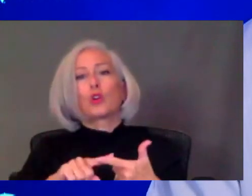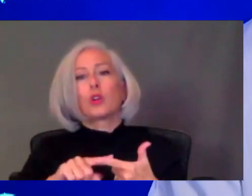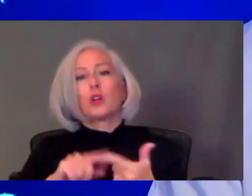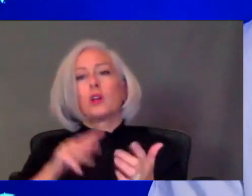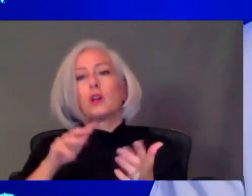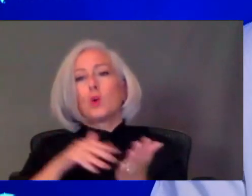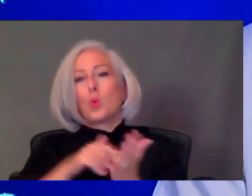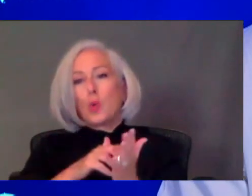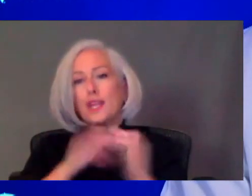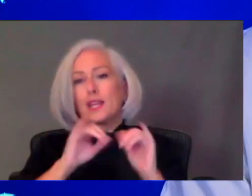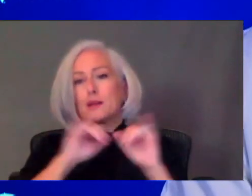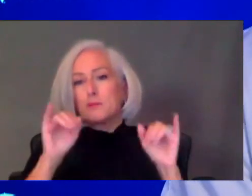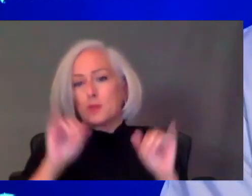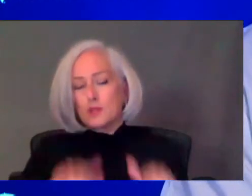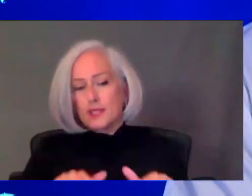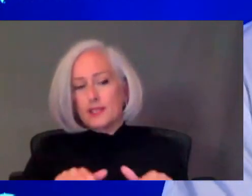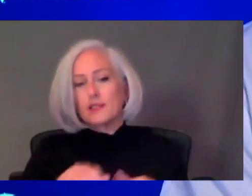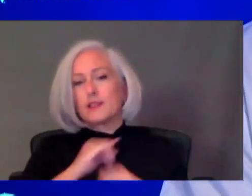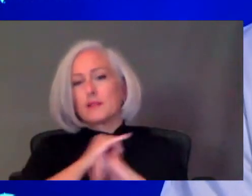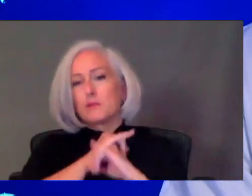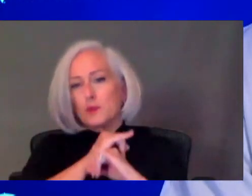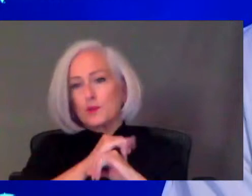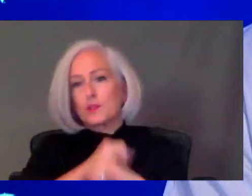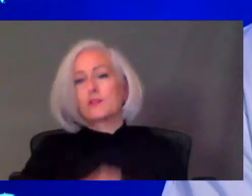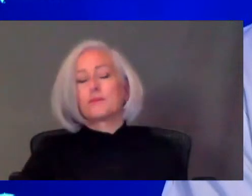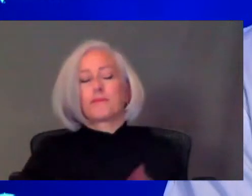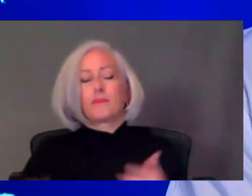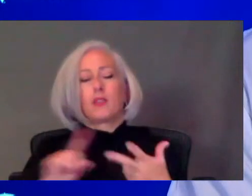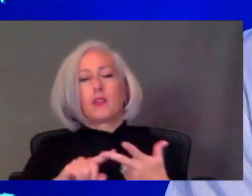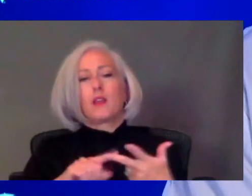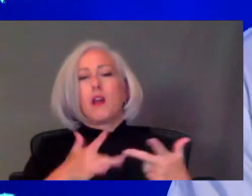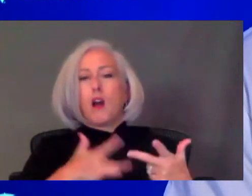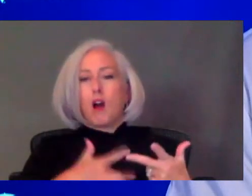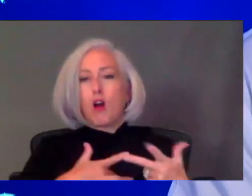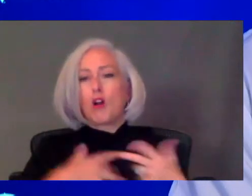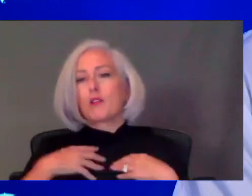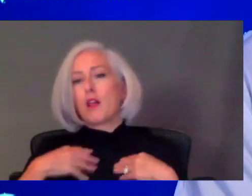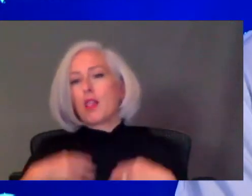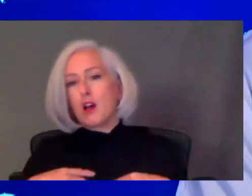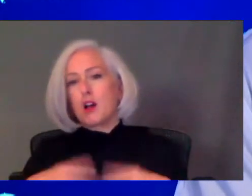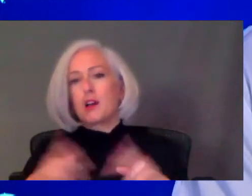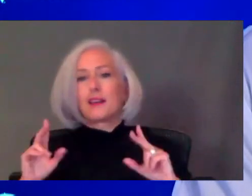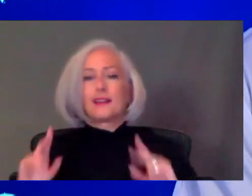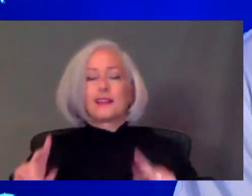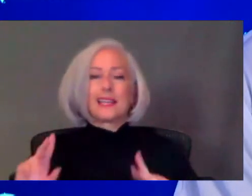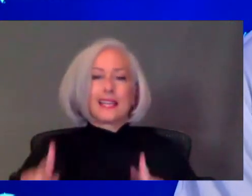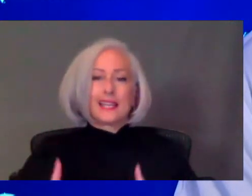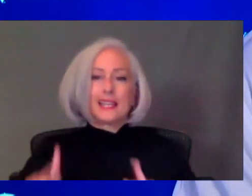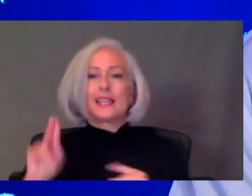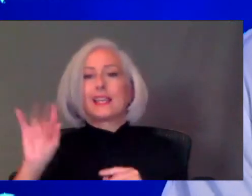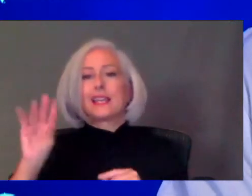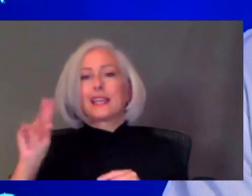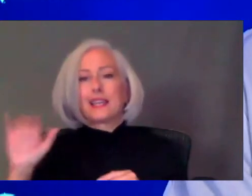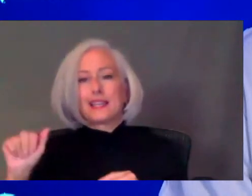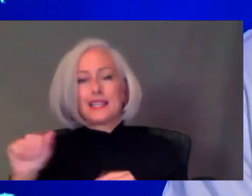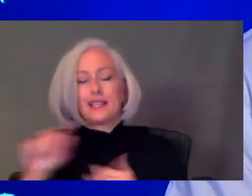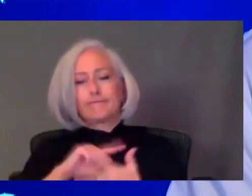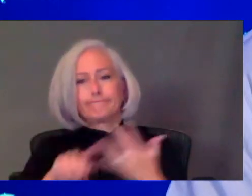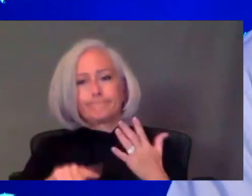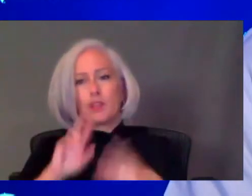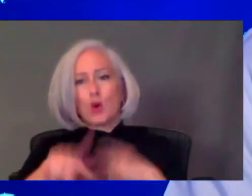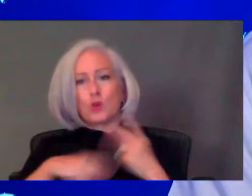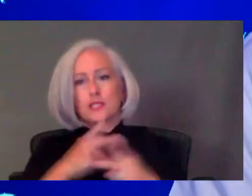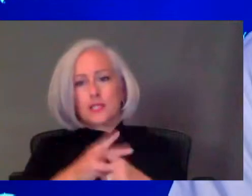That would be one of the high-risk categories. Yeah, that would Yep. definitely be Definitely. a high risk. Yeah, When you talk about organ transplant or bone